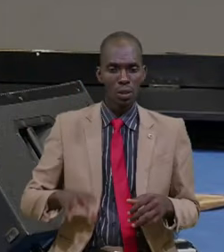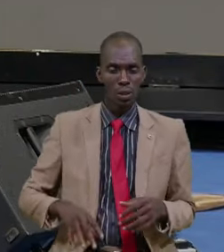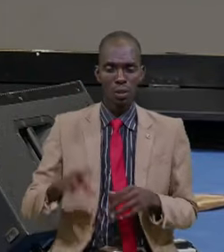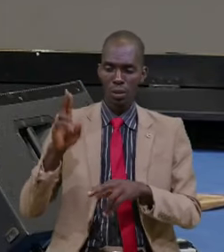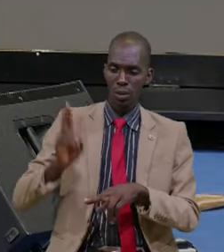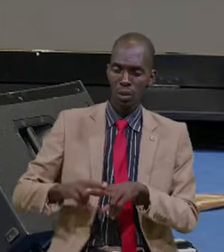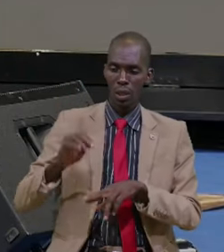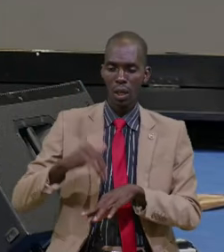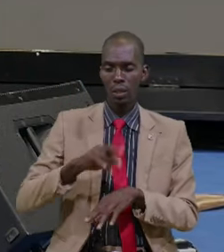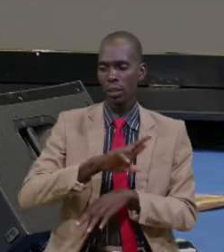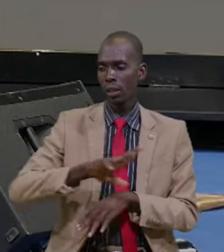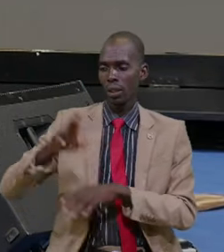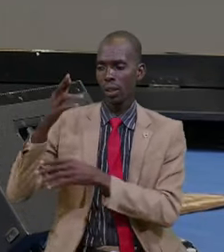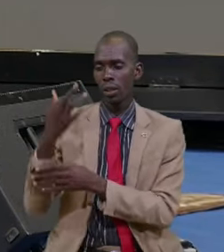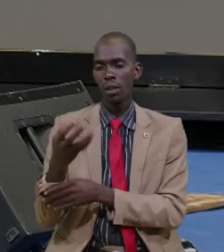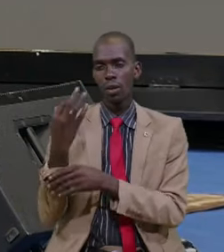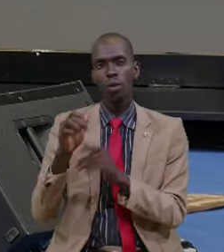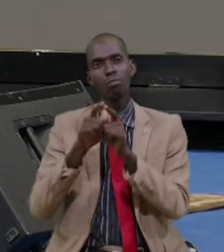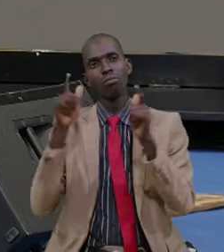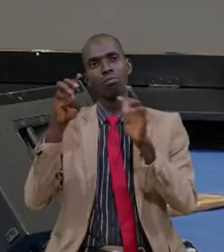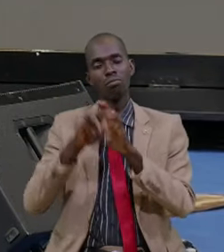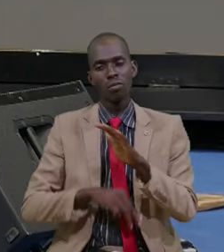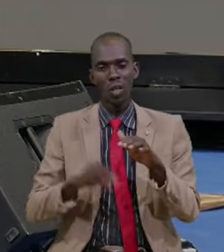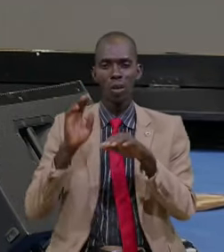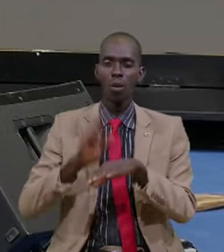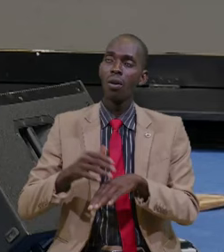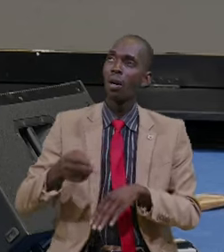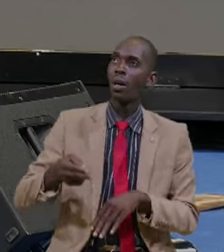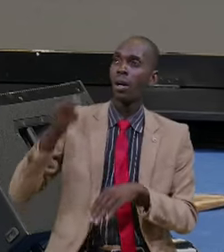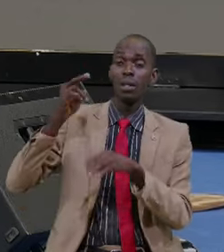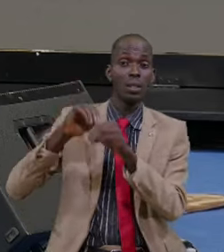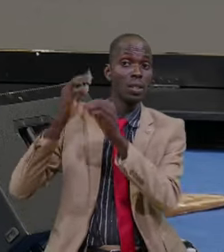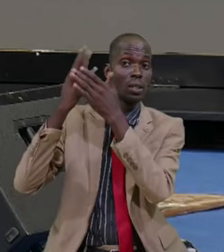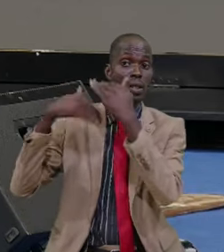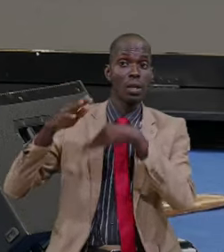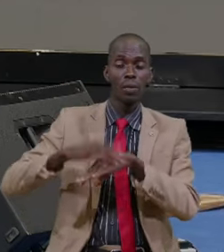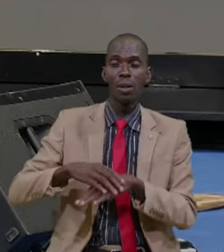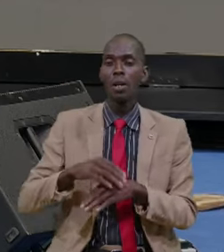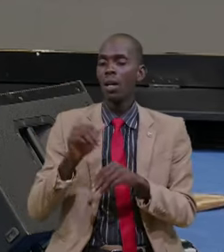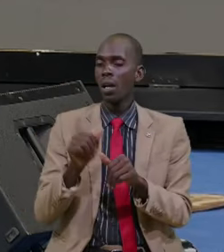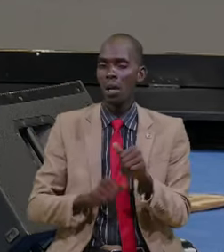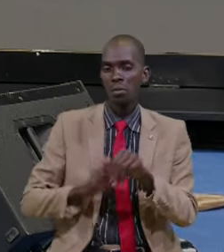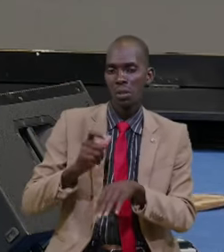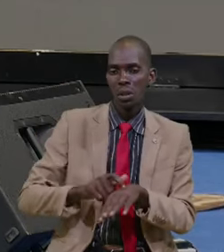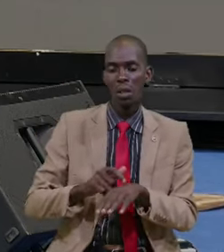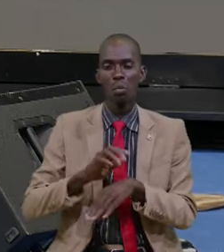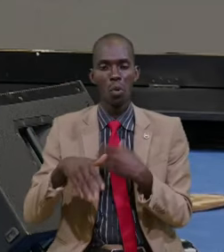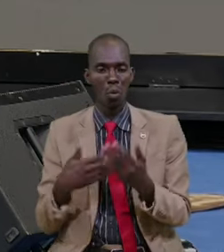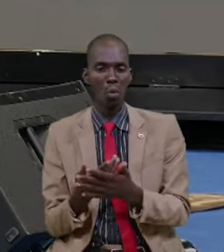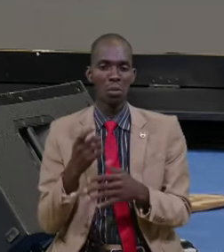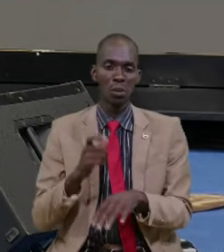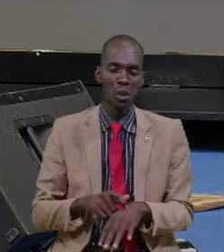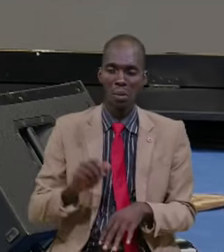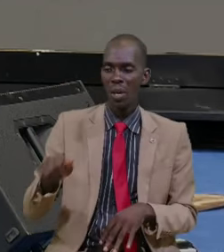majesty on high. And every time, and that's all time, every time, all time, every time, any